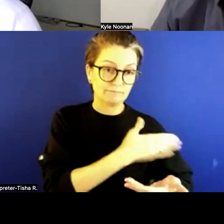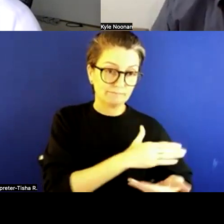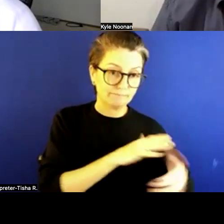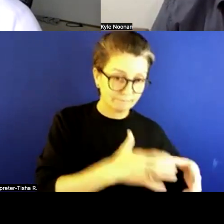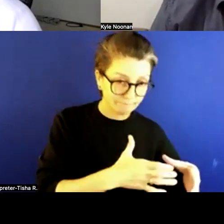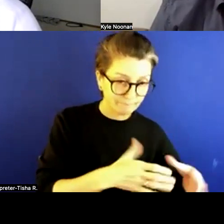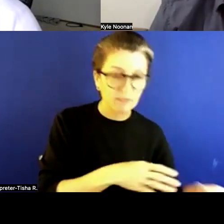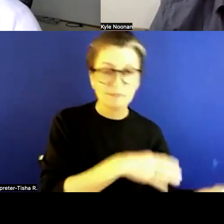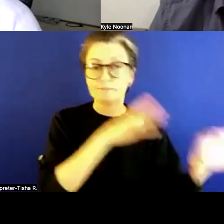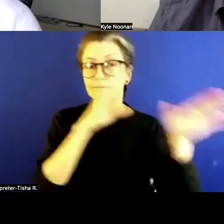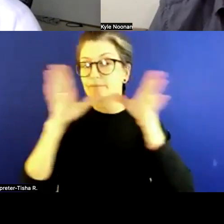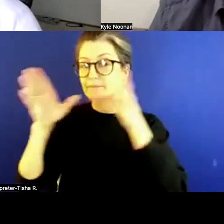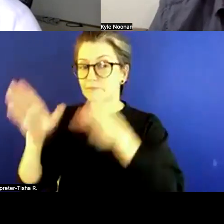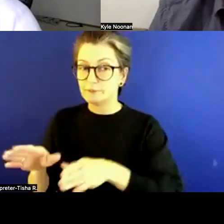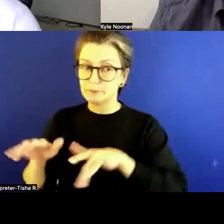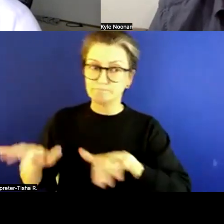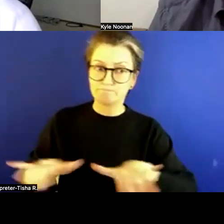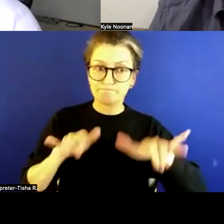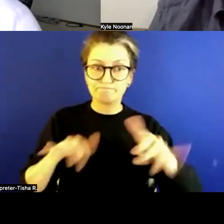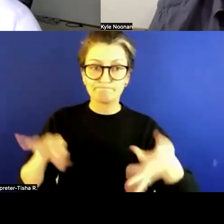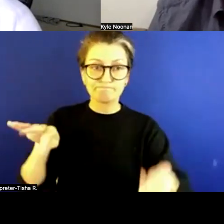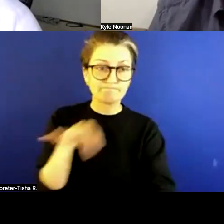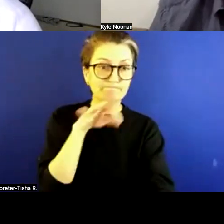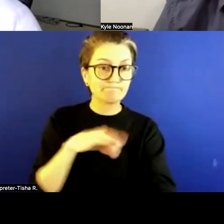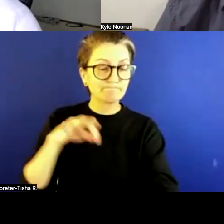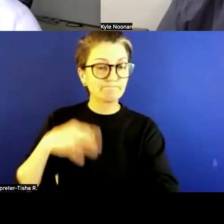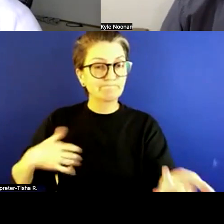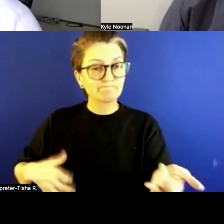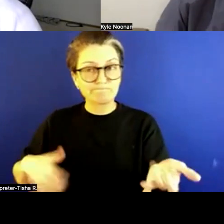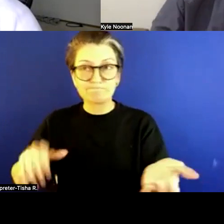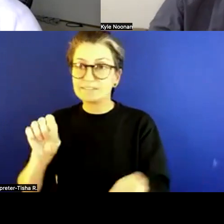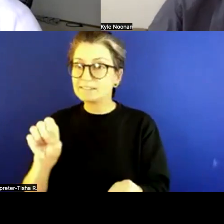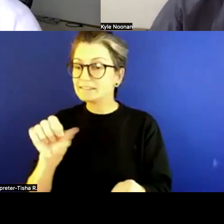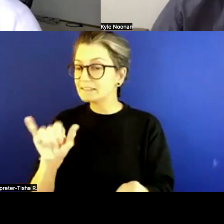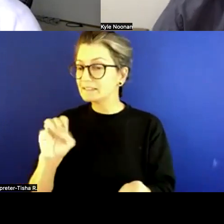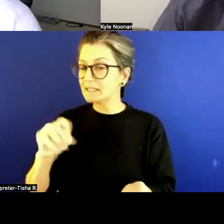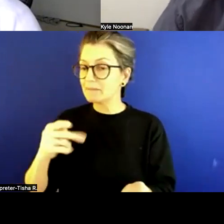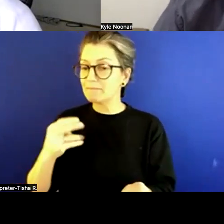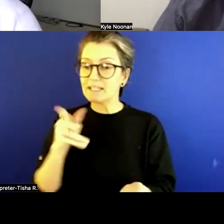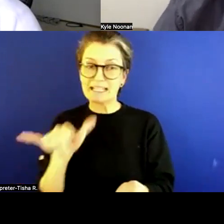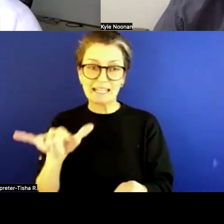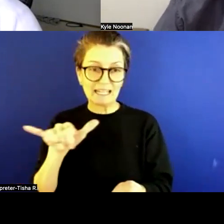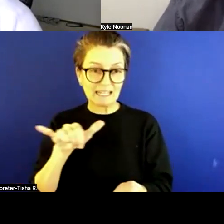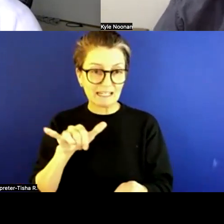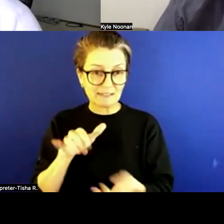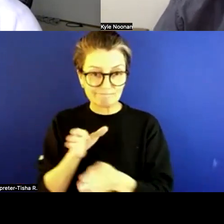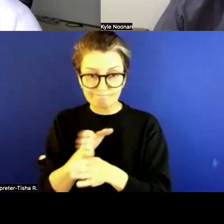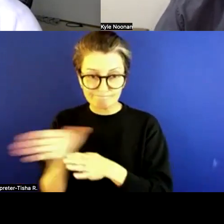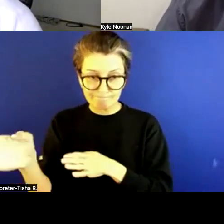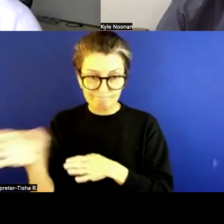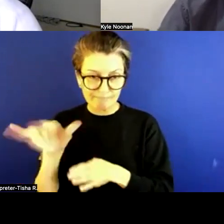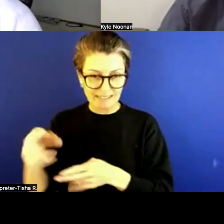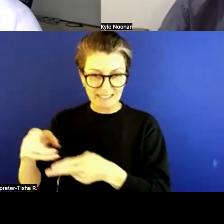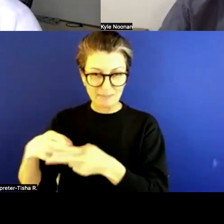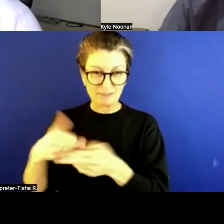musician, and that would be a temporary recommendation at least. I don't,